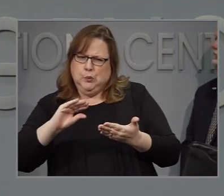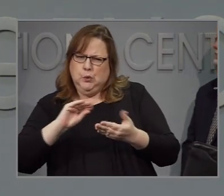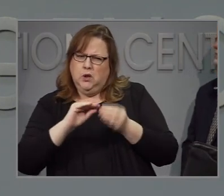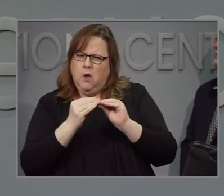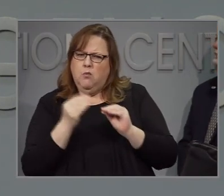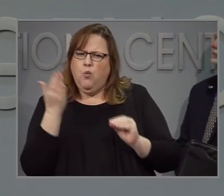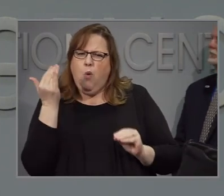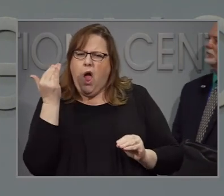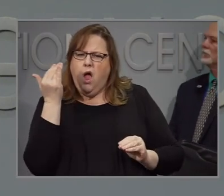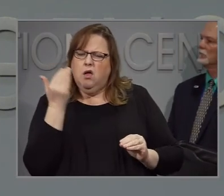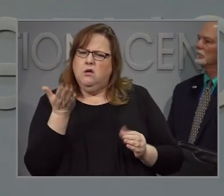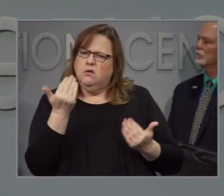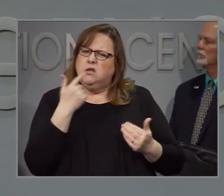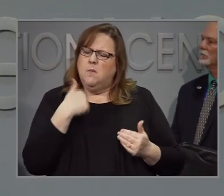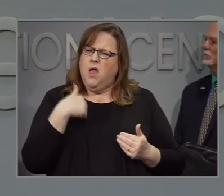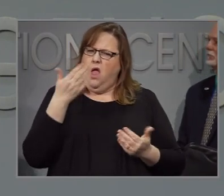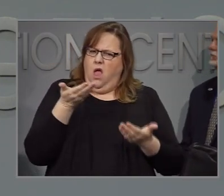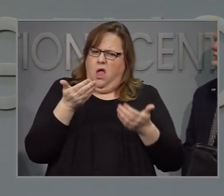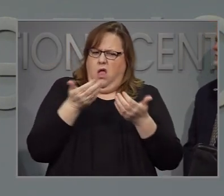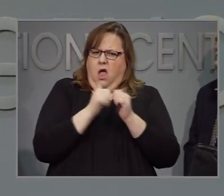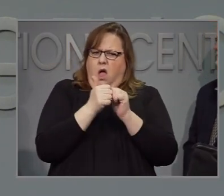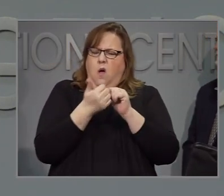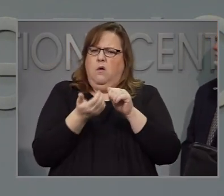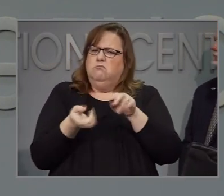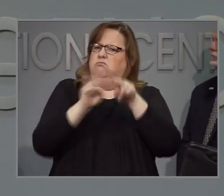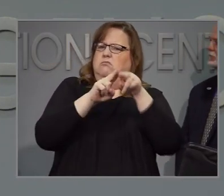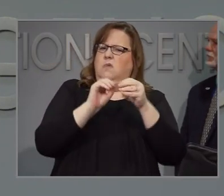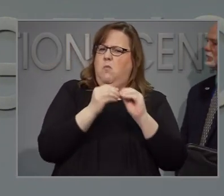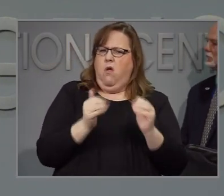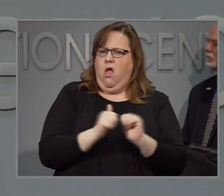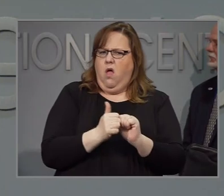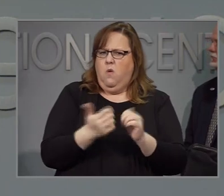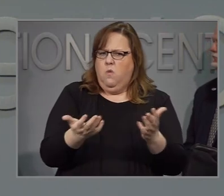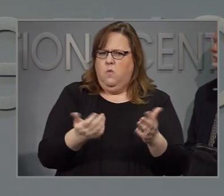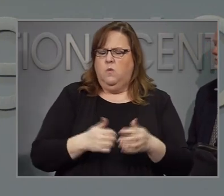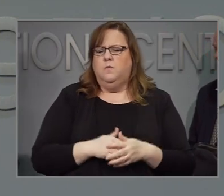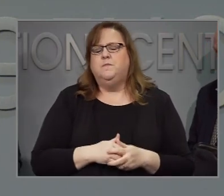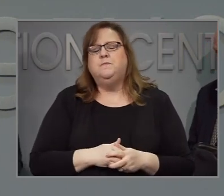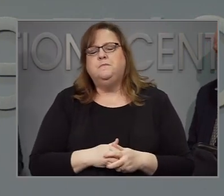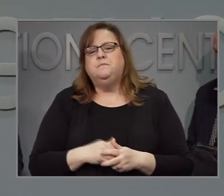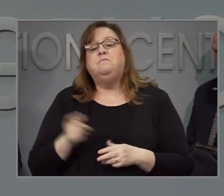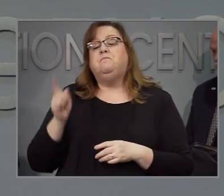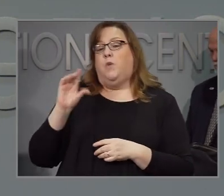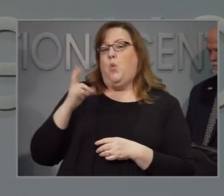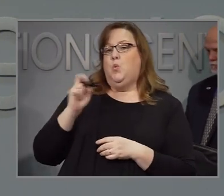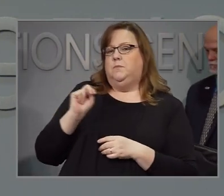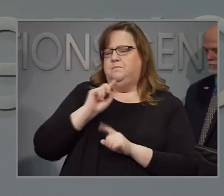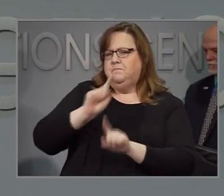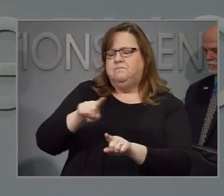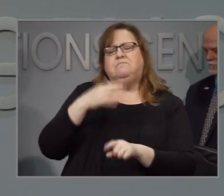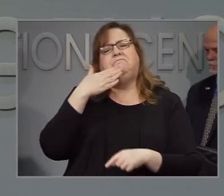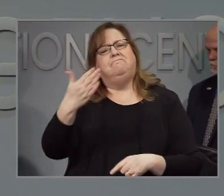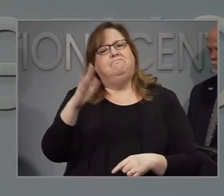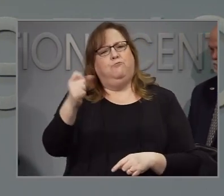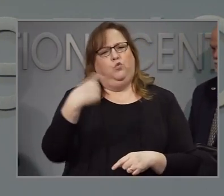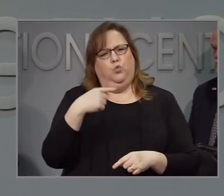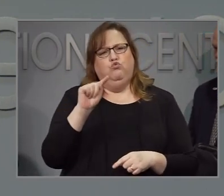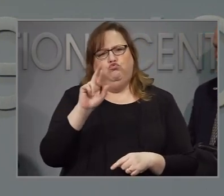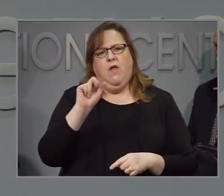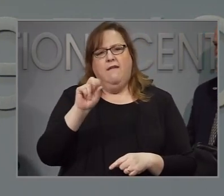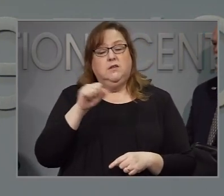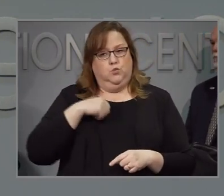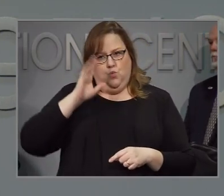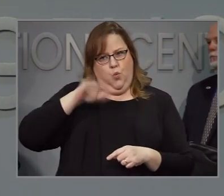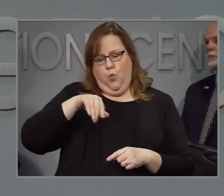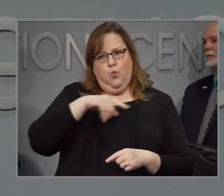up? Thanks for the question, Travis. So we know that testing is so important as we move